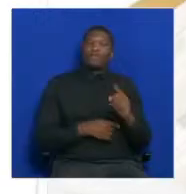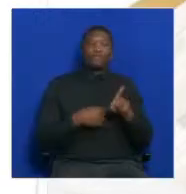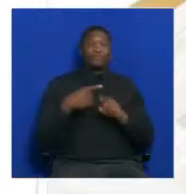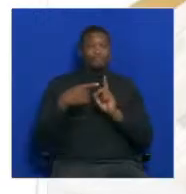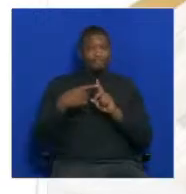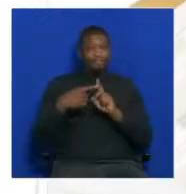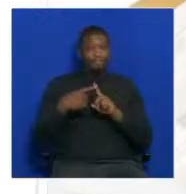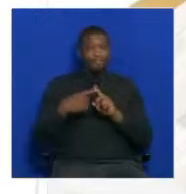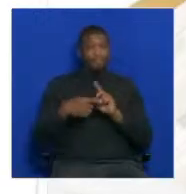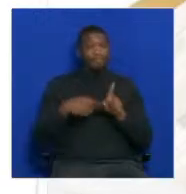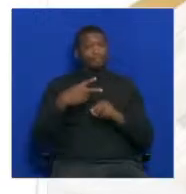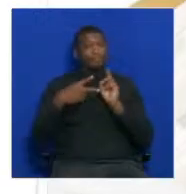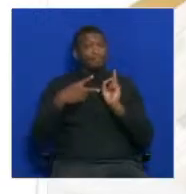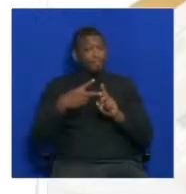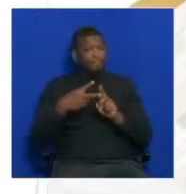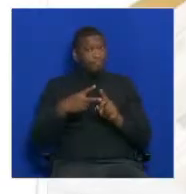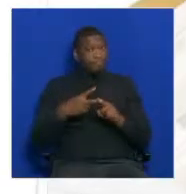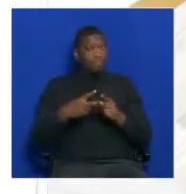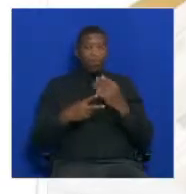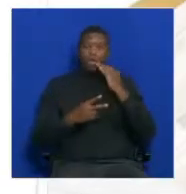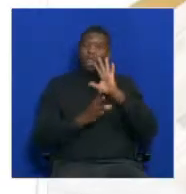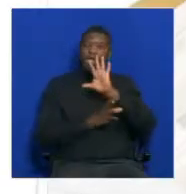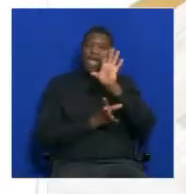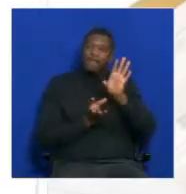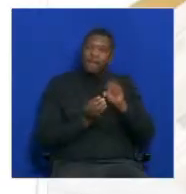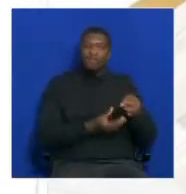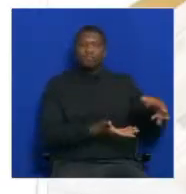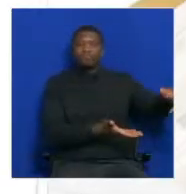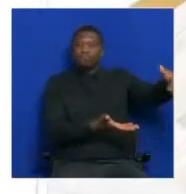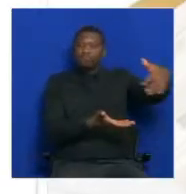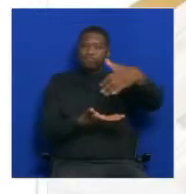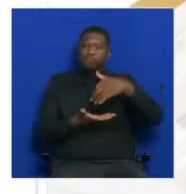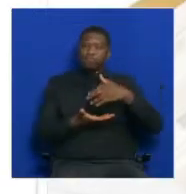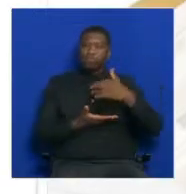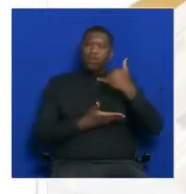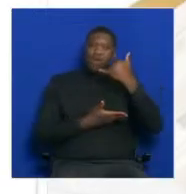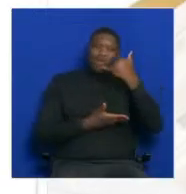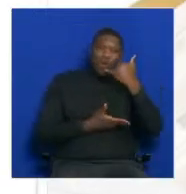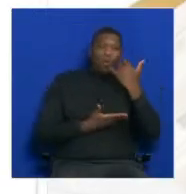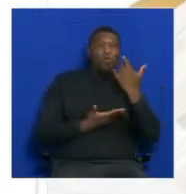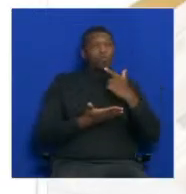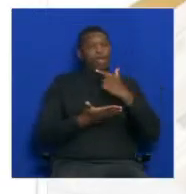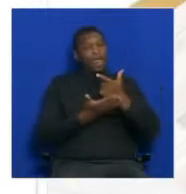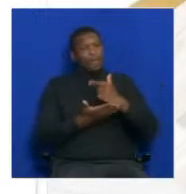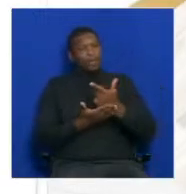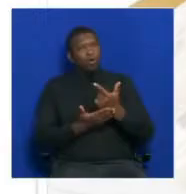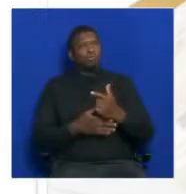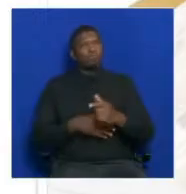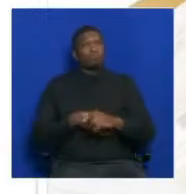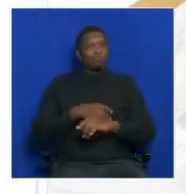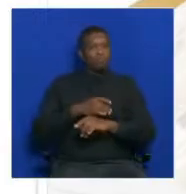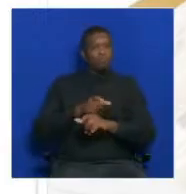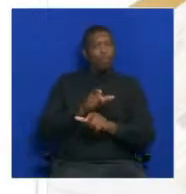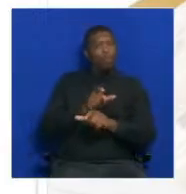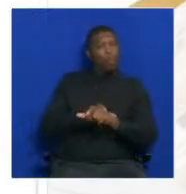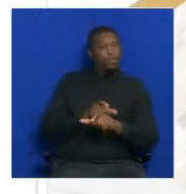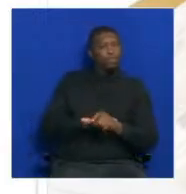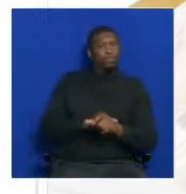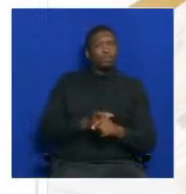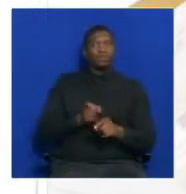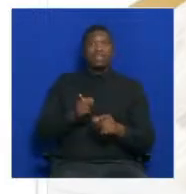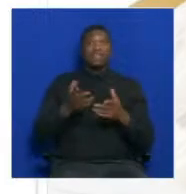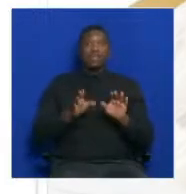when they took all the gadgets, laptop, cell phone, tablets, Samsung watch, they asked for PIN numbers and